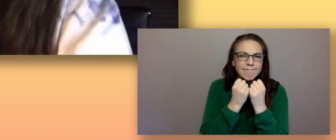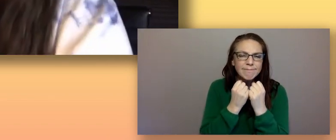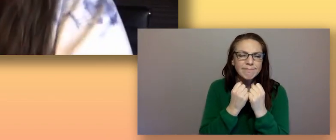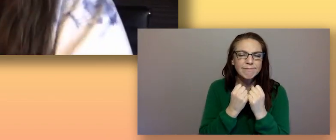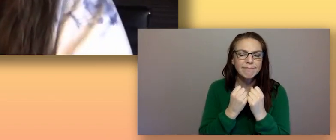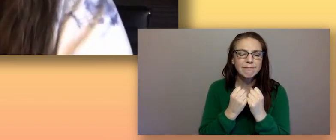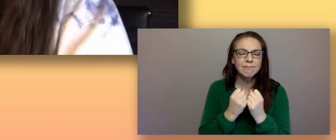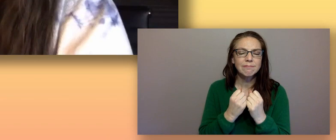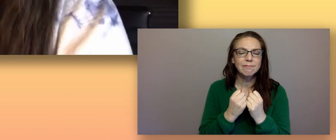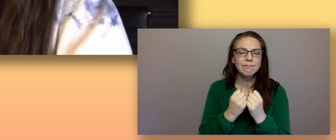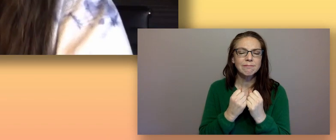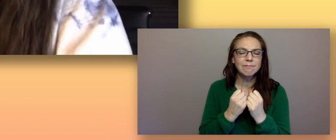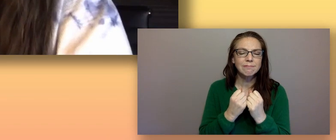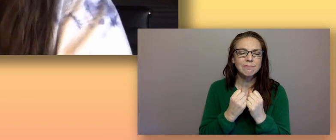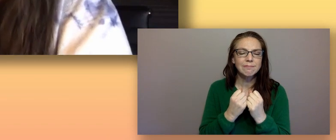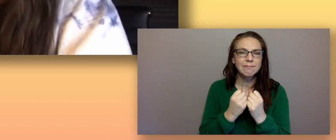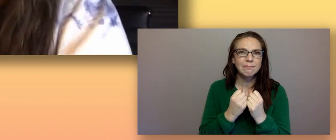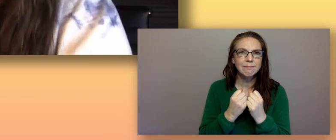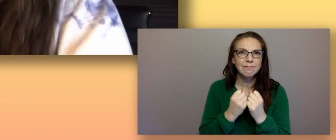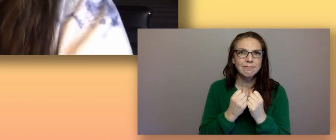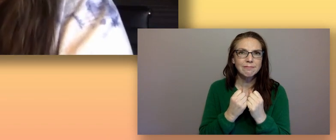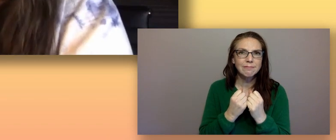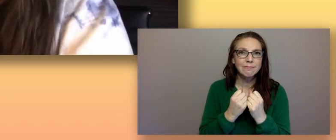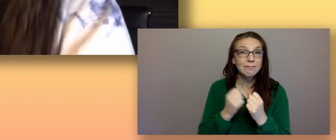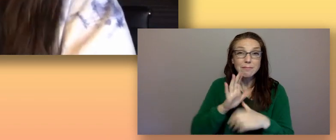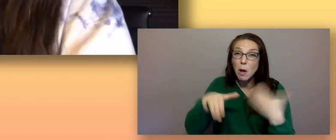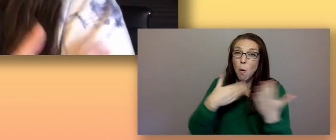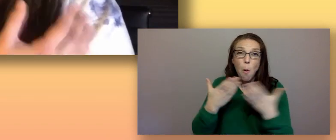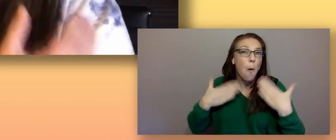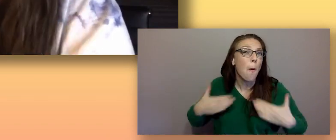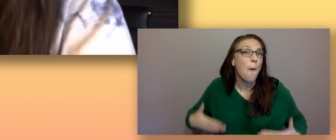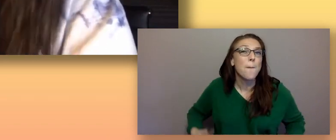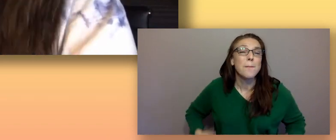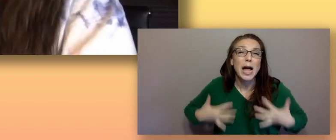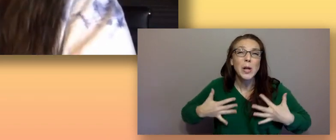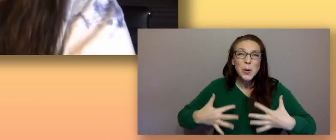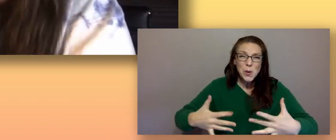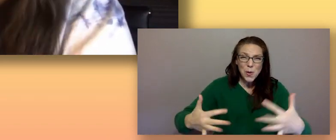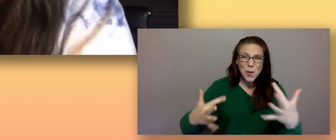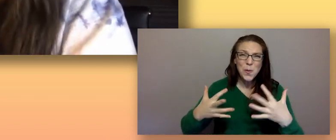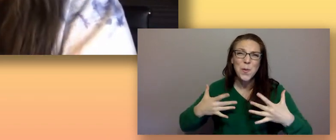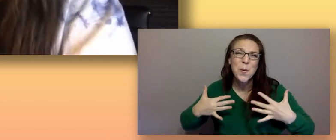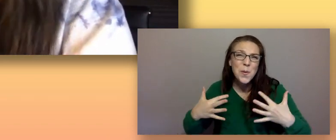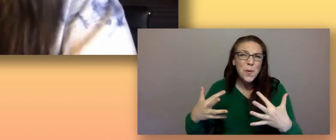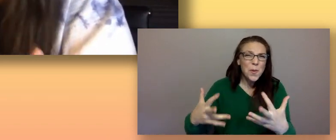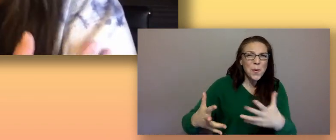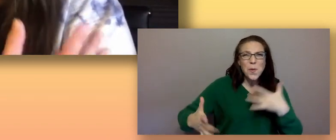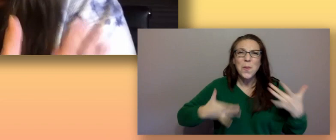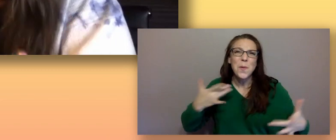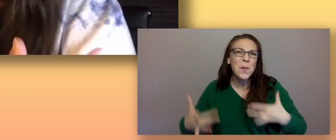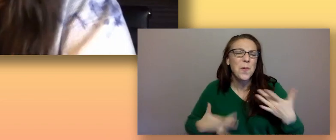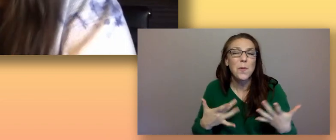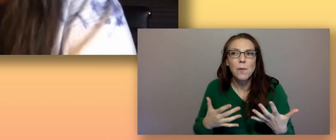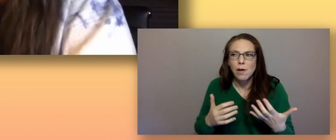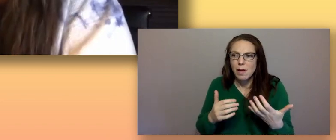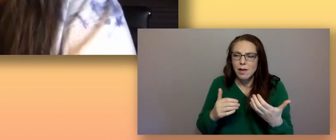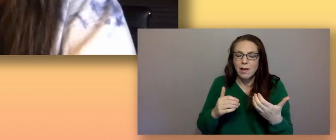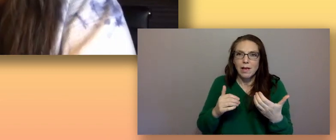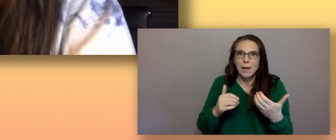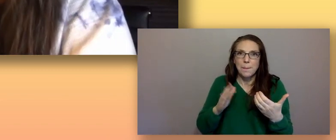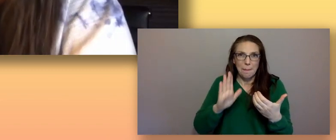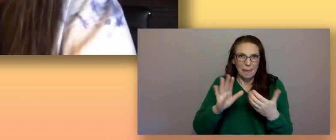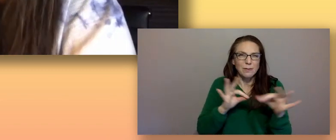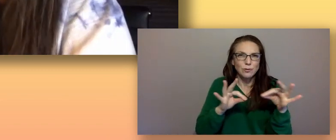For a split second, it filled my whole body with so much adrenaline and excitement, and I don't even know the word for it. It